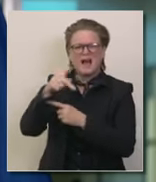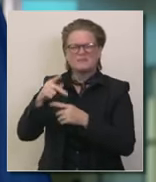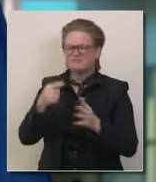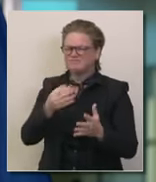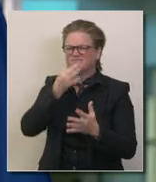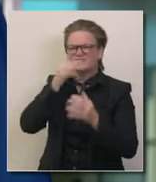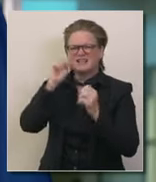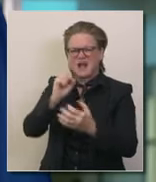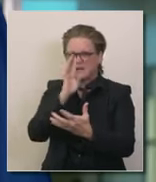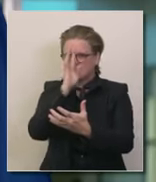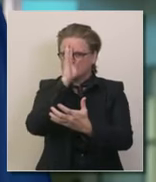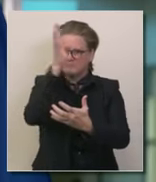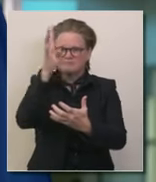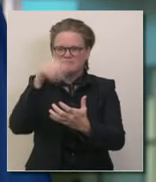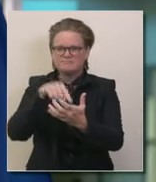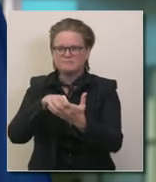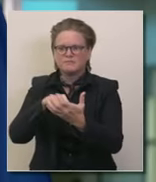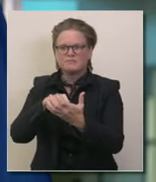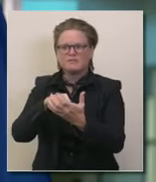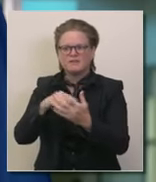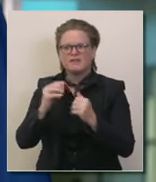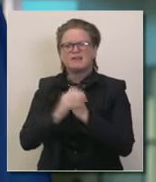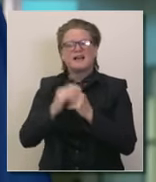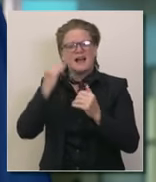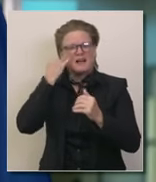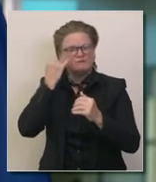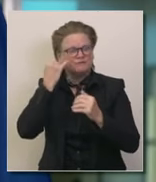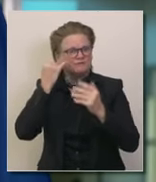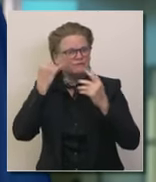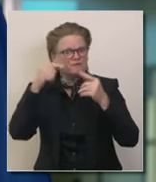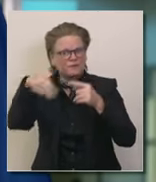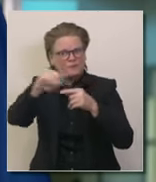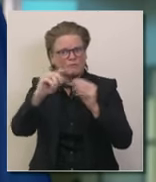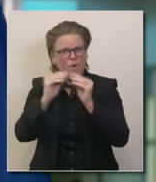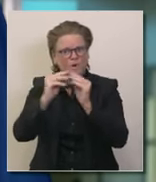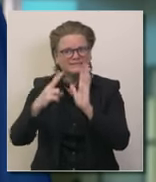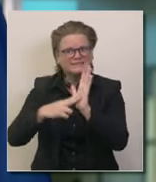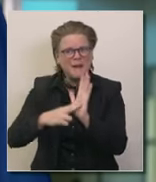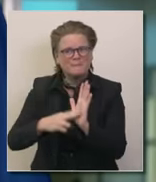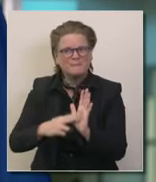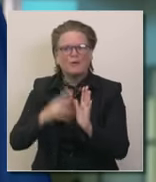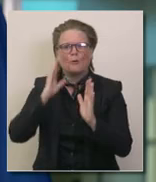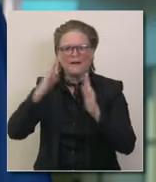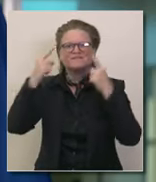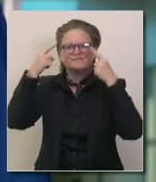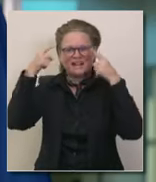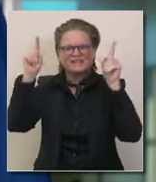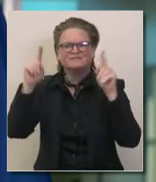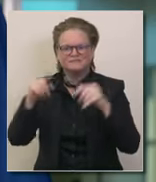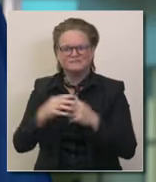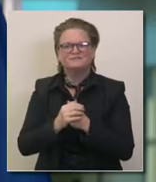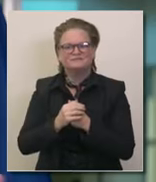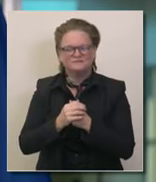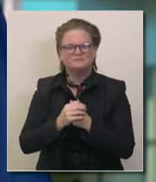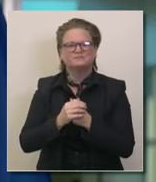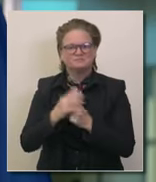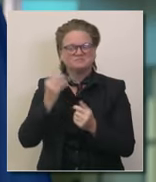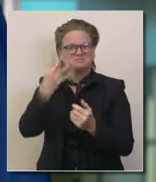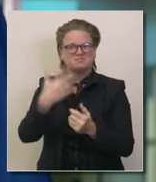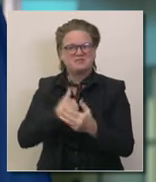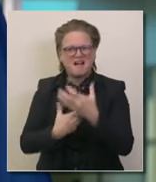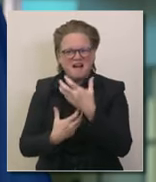adaptation. But again, I'm very, very sober about the adoption